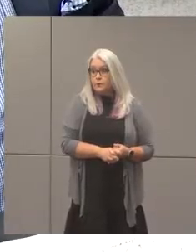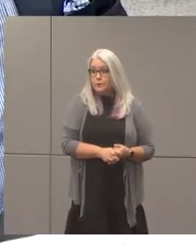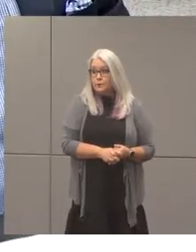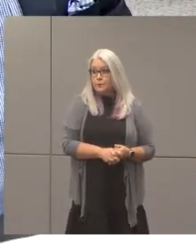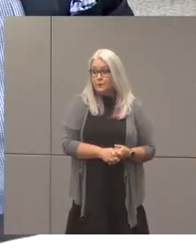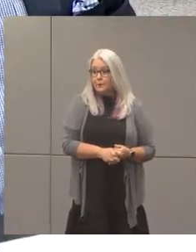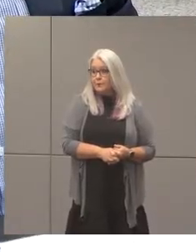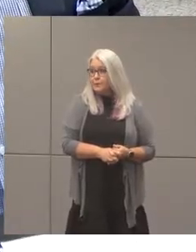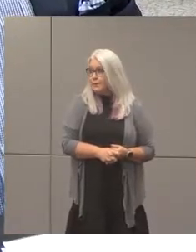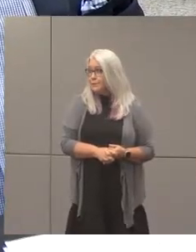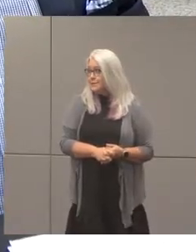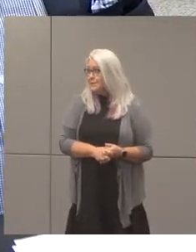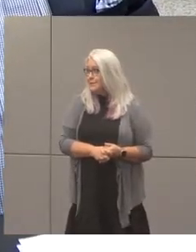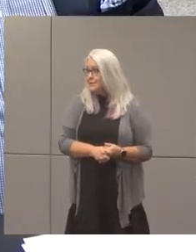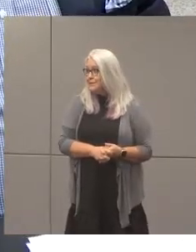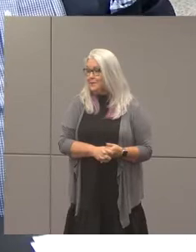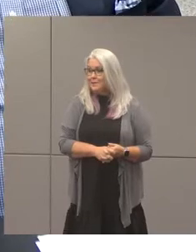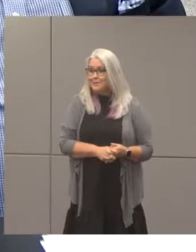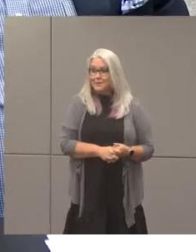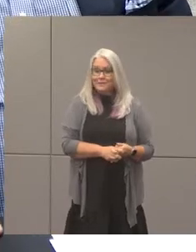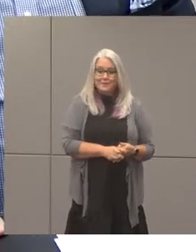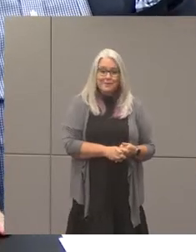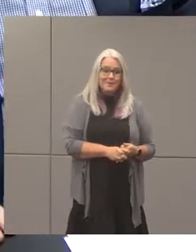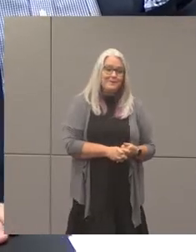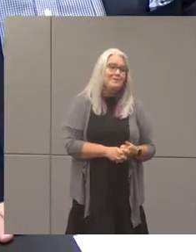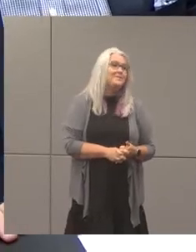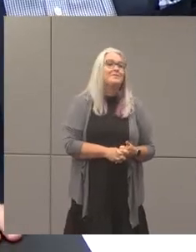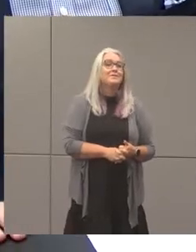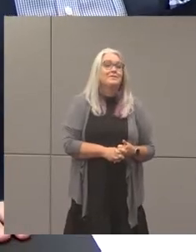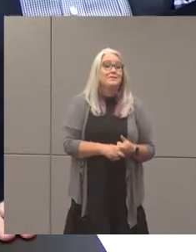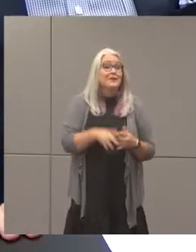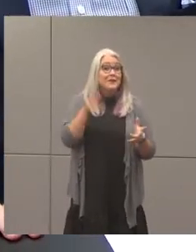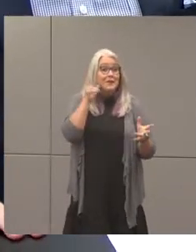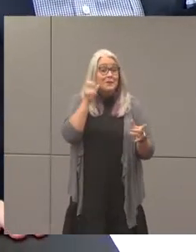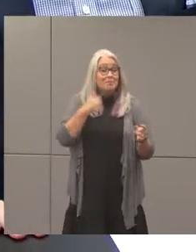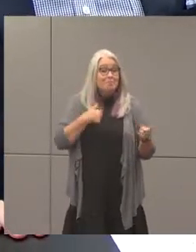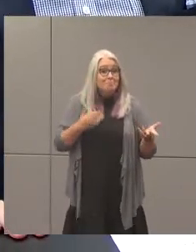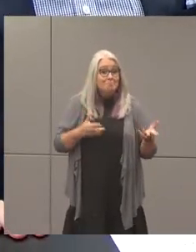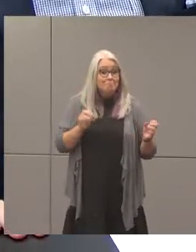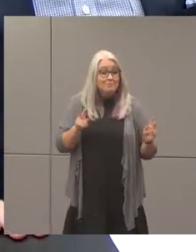Okay. Can you hear me okay? No.